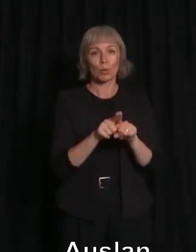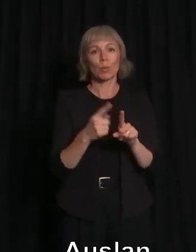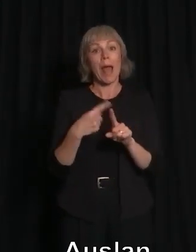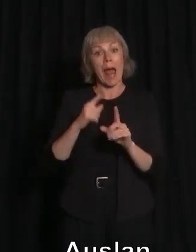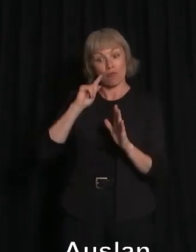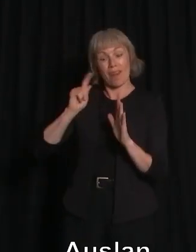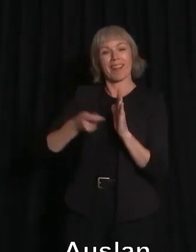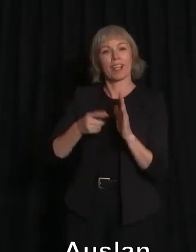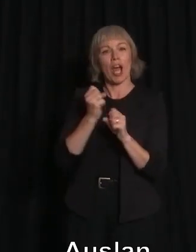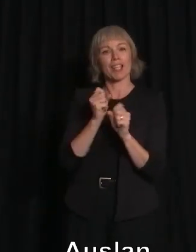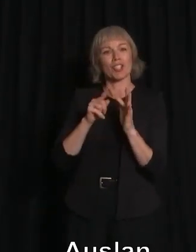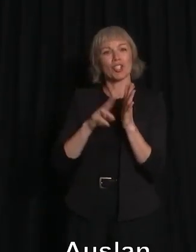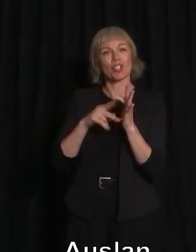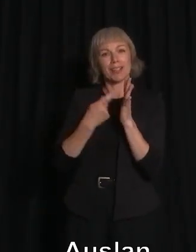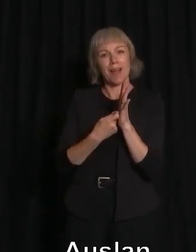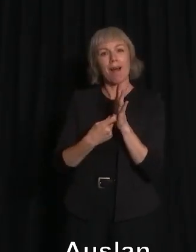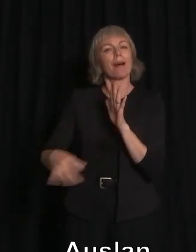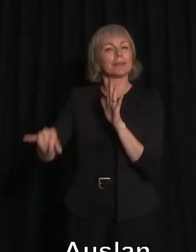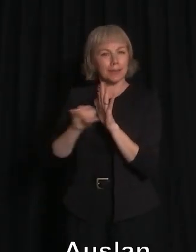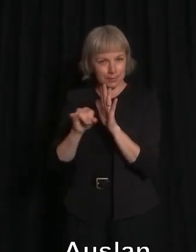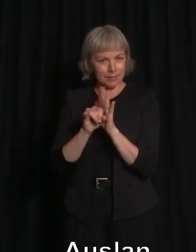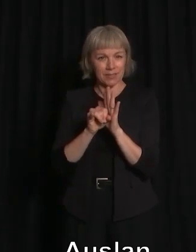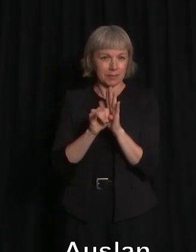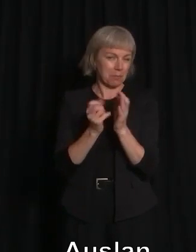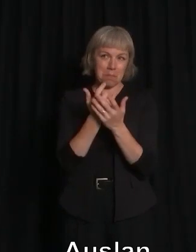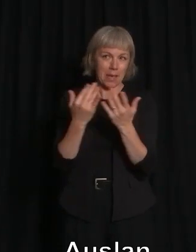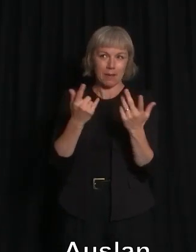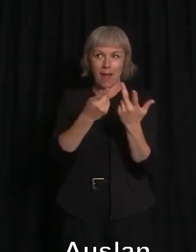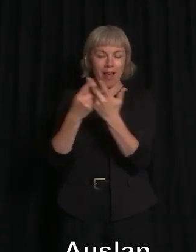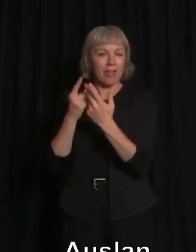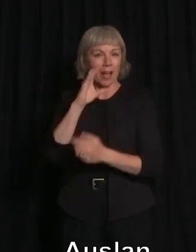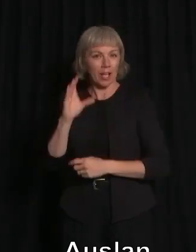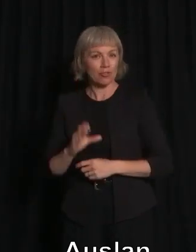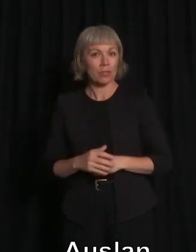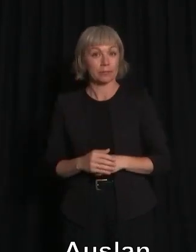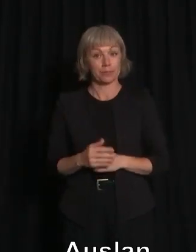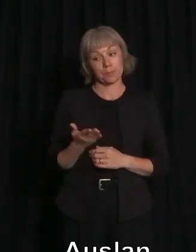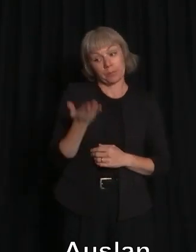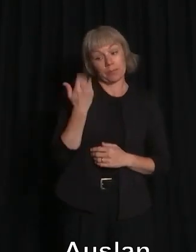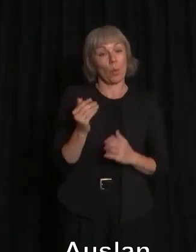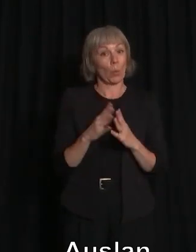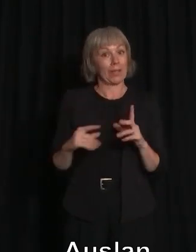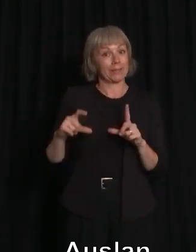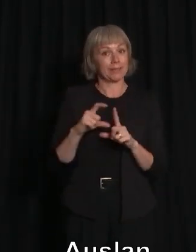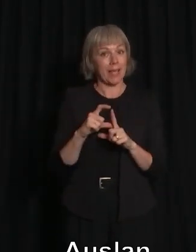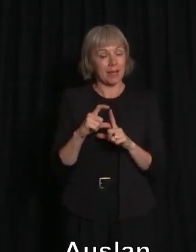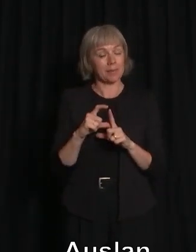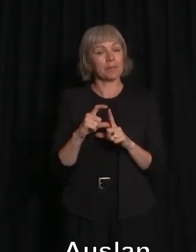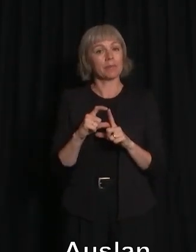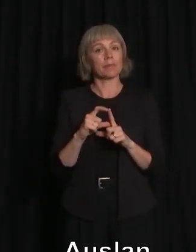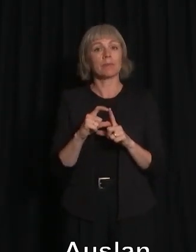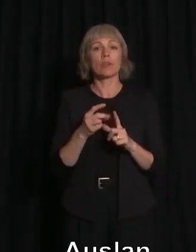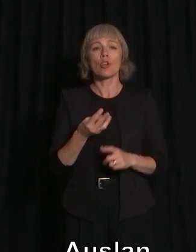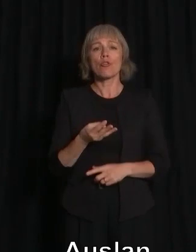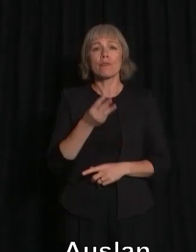a reality in an array of countries. Until only a Wednesday ago, 350